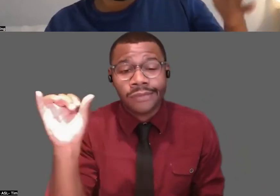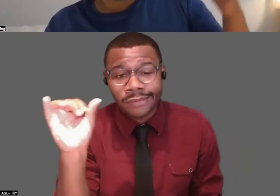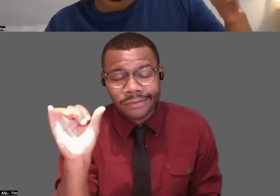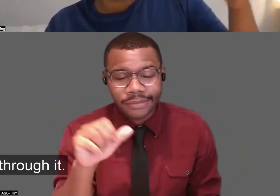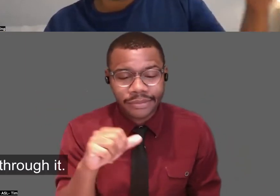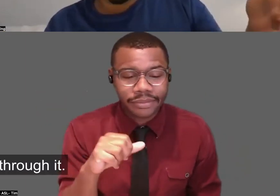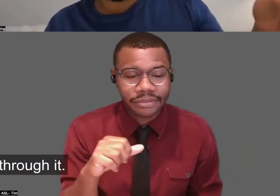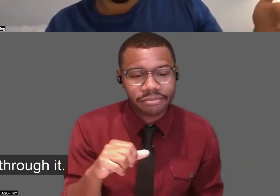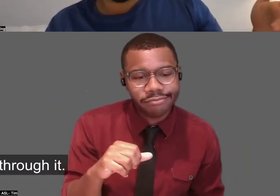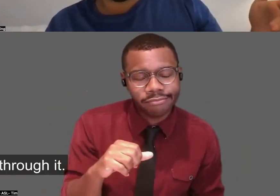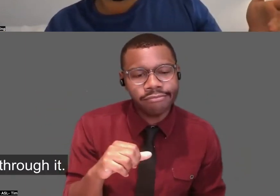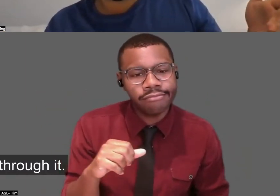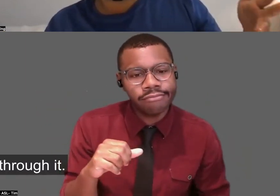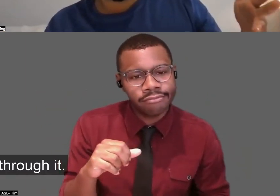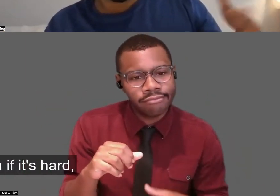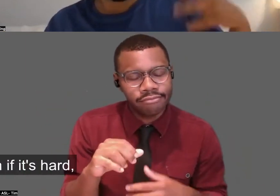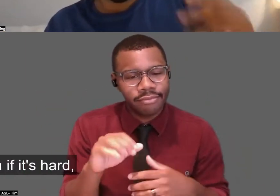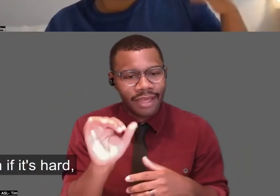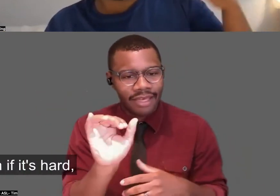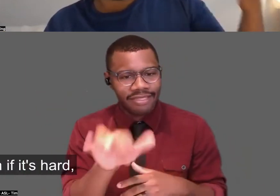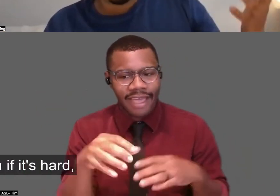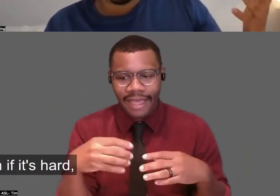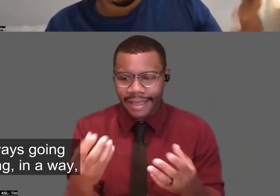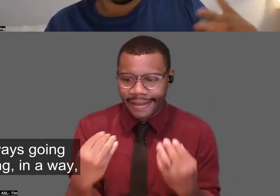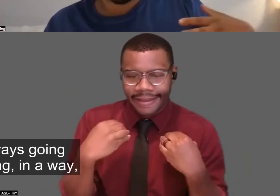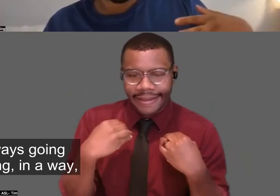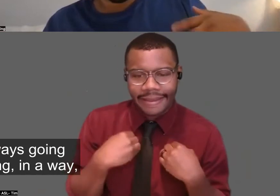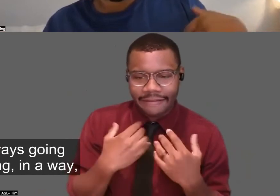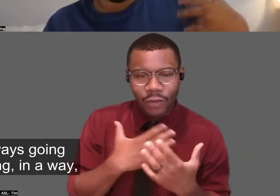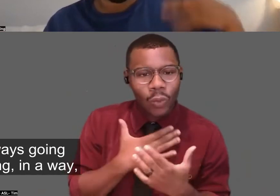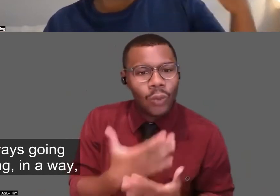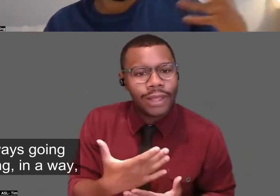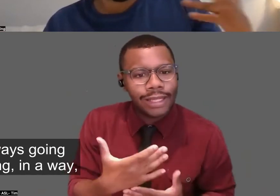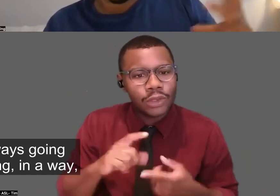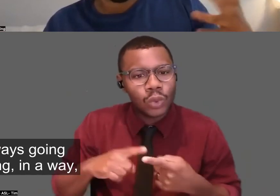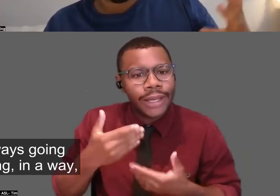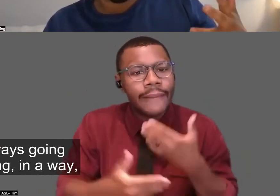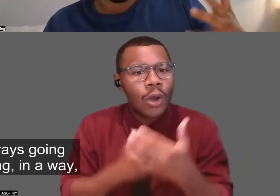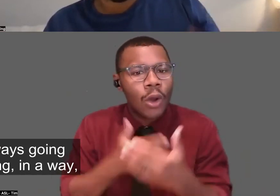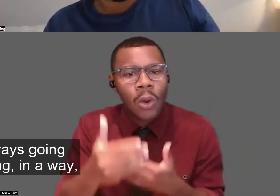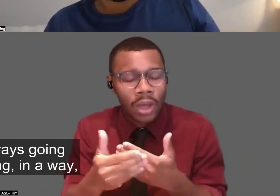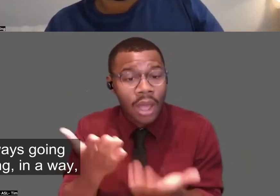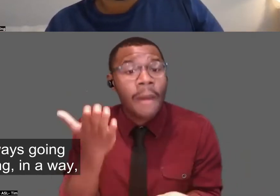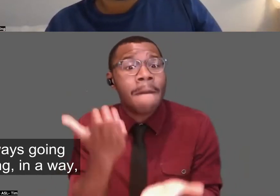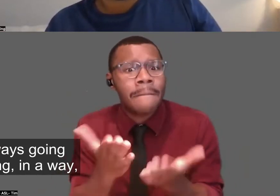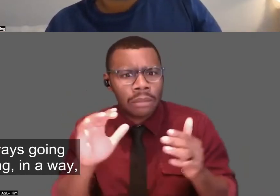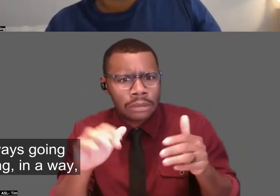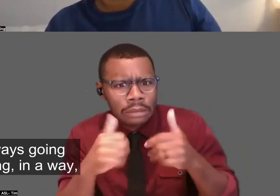be willing to keep going through it, you know, even if it's hard. Like it's not always going to be